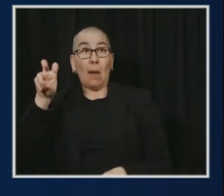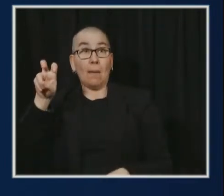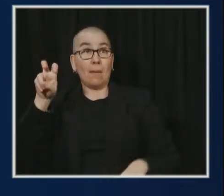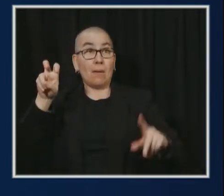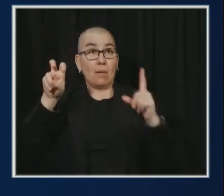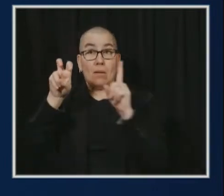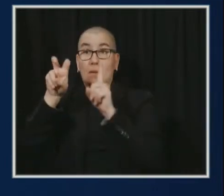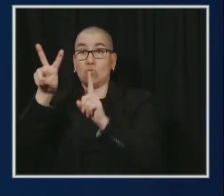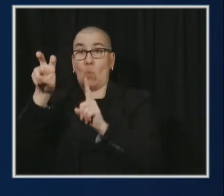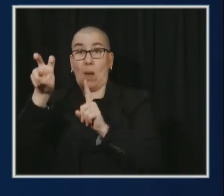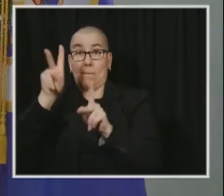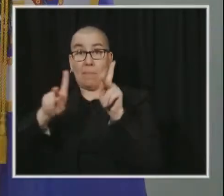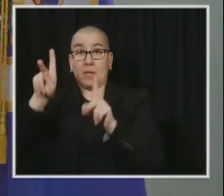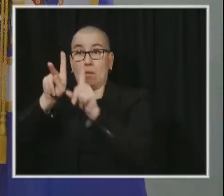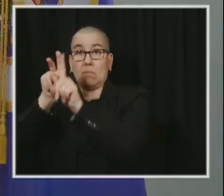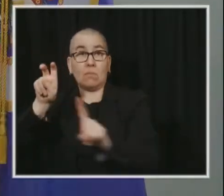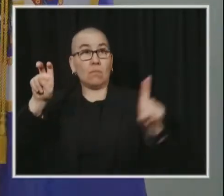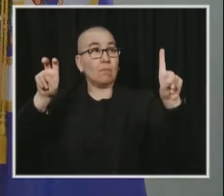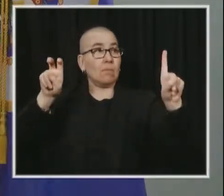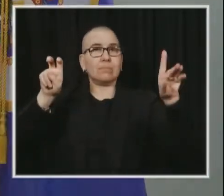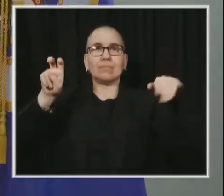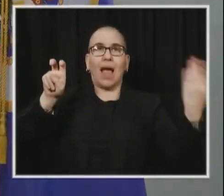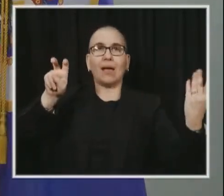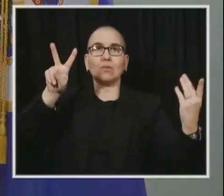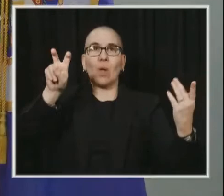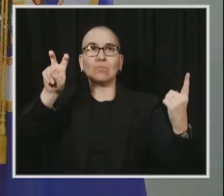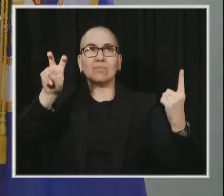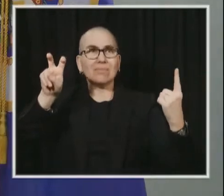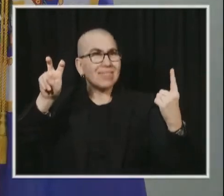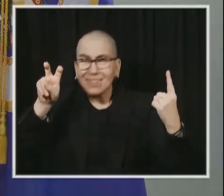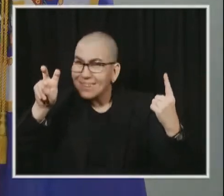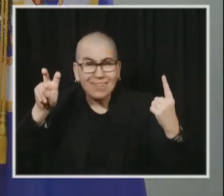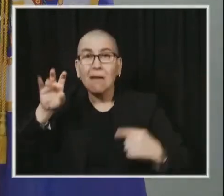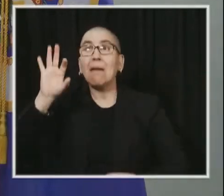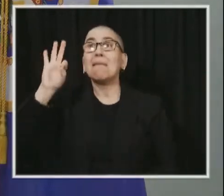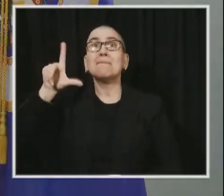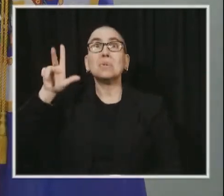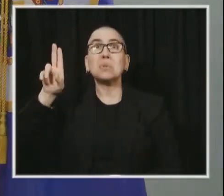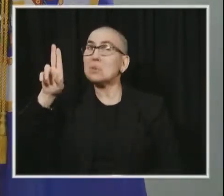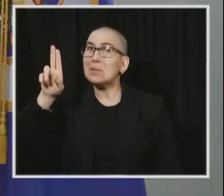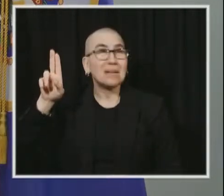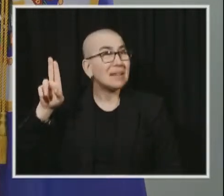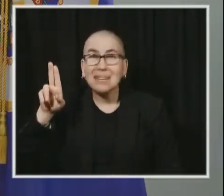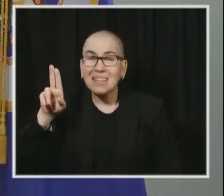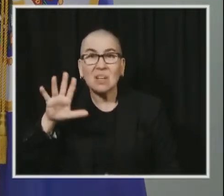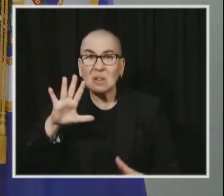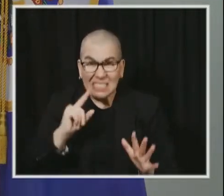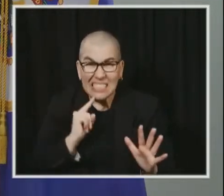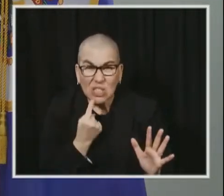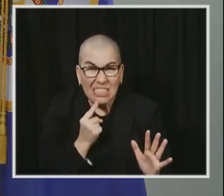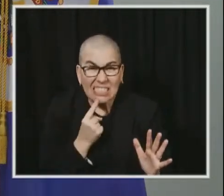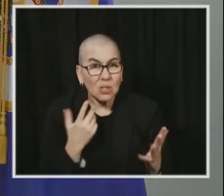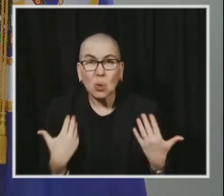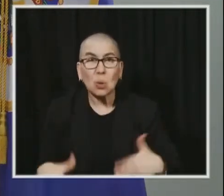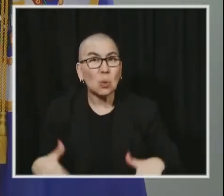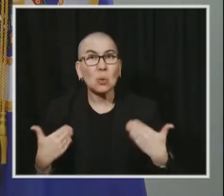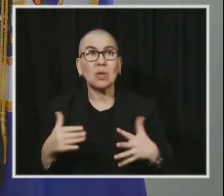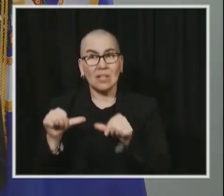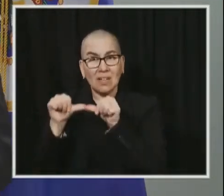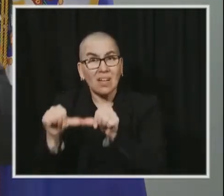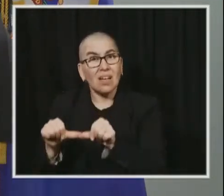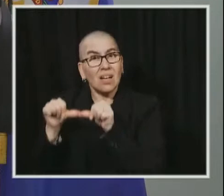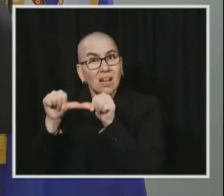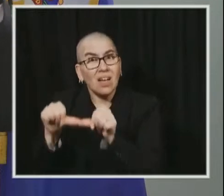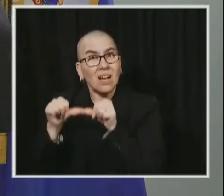COVID. It is not the flu. It was never the flu. It was always serious. It remains serious for many